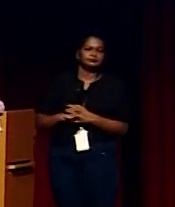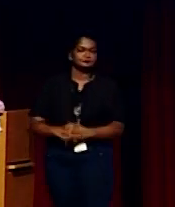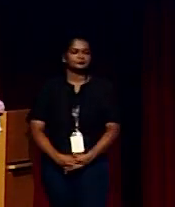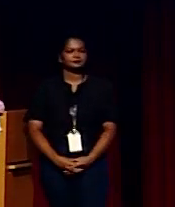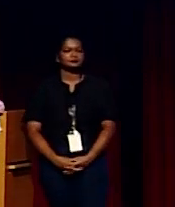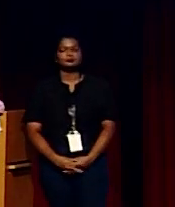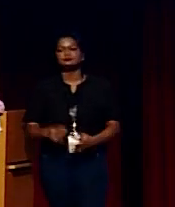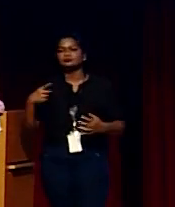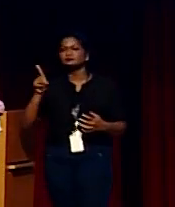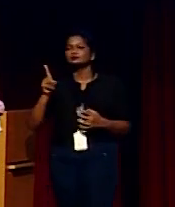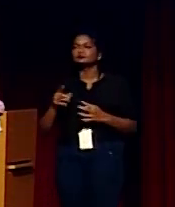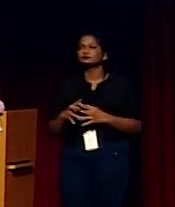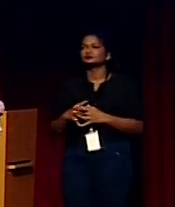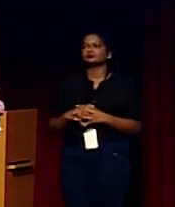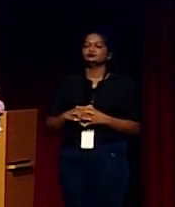Right.